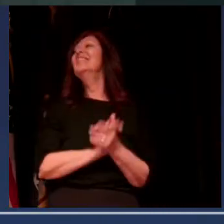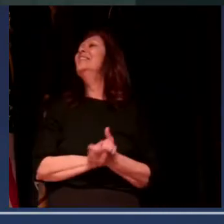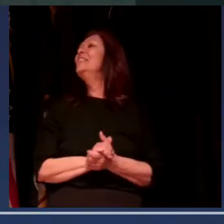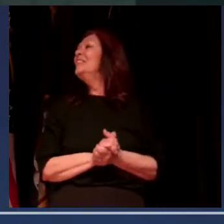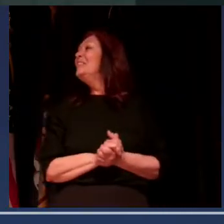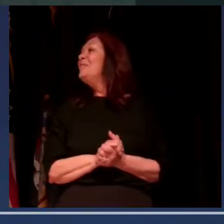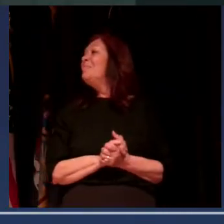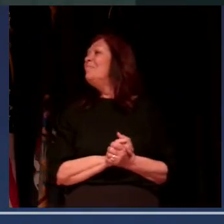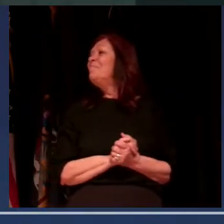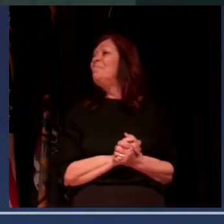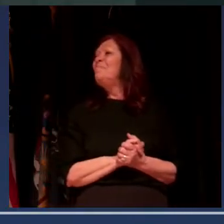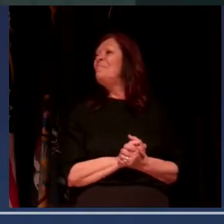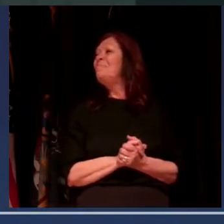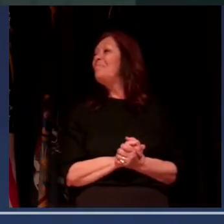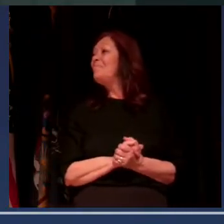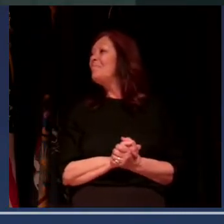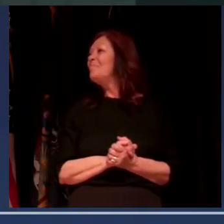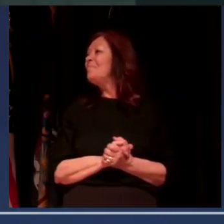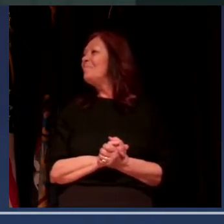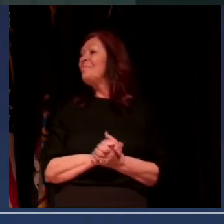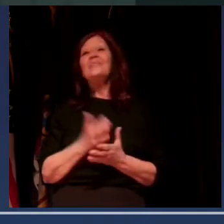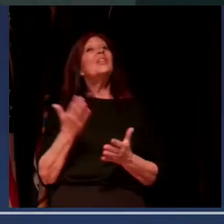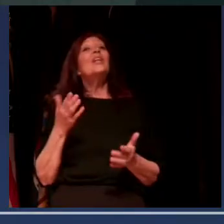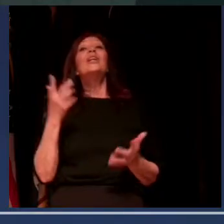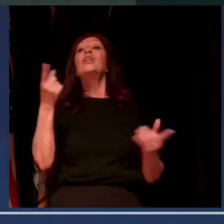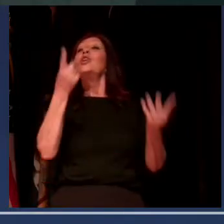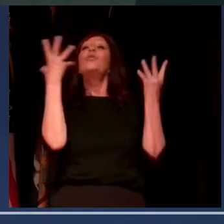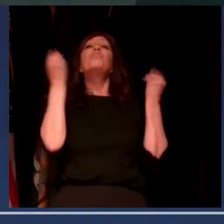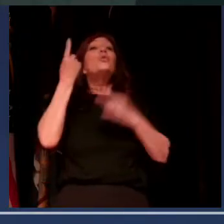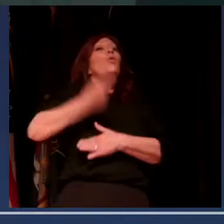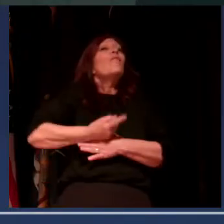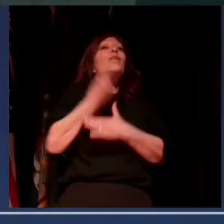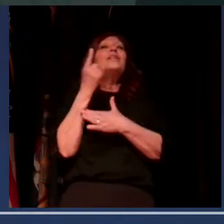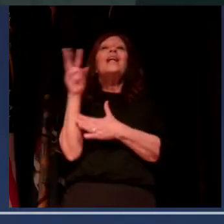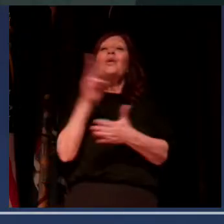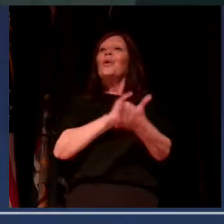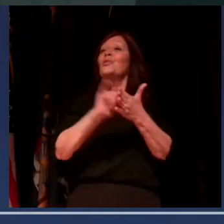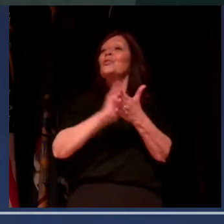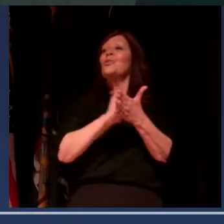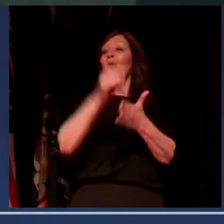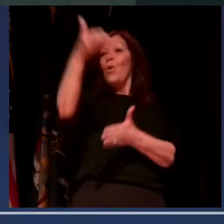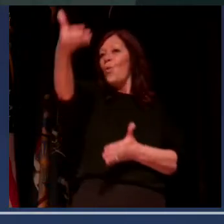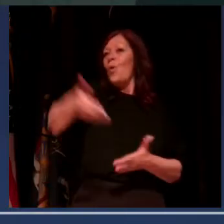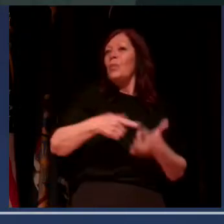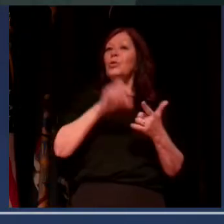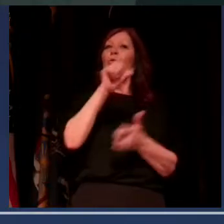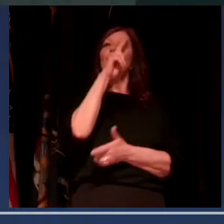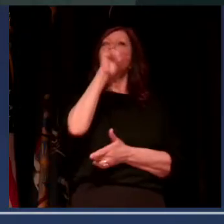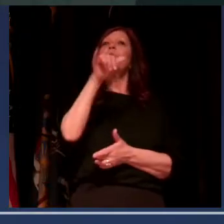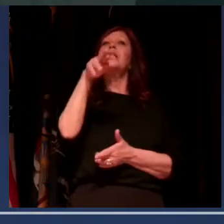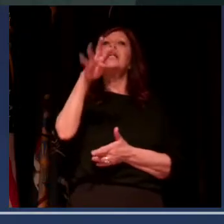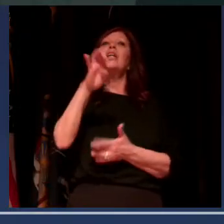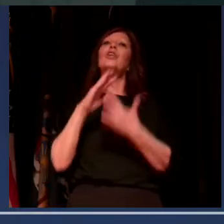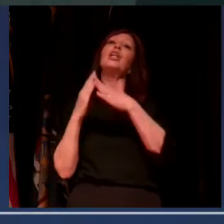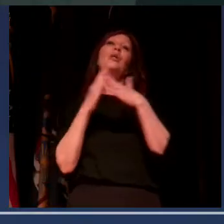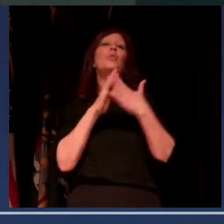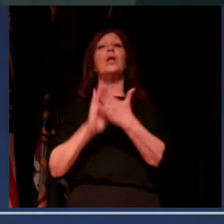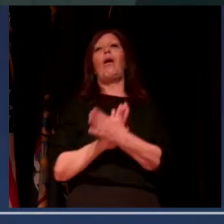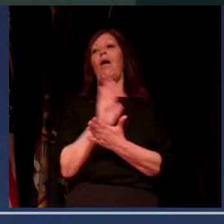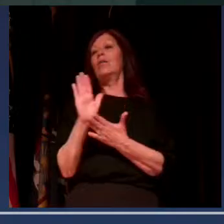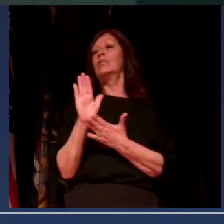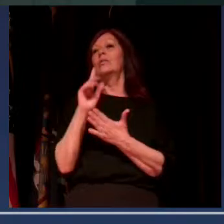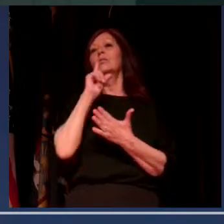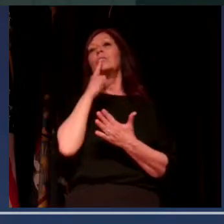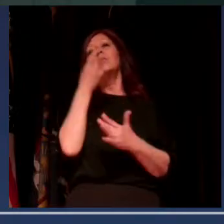Absolutely. Well, again, beautiful day in Western New York. Welcome to SUNY Erie Community College. We are